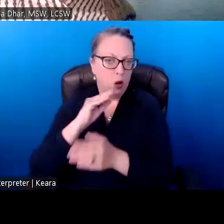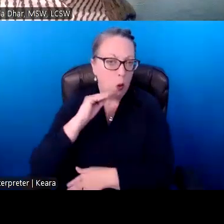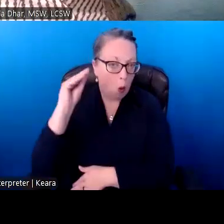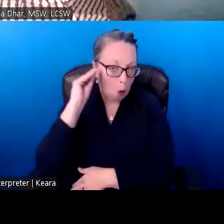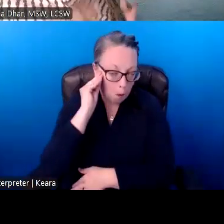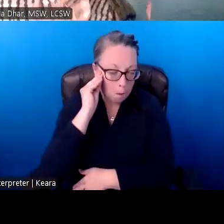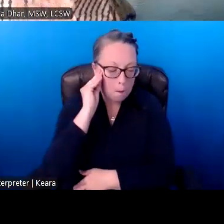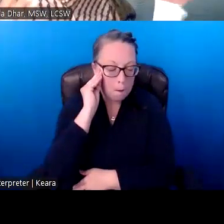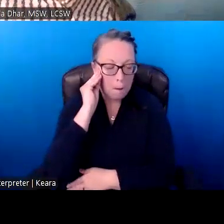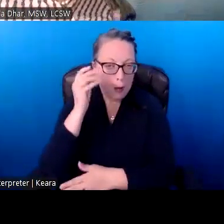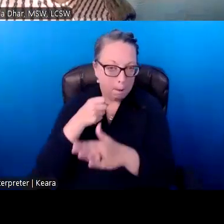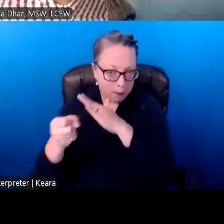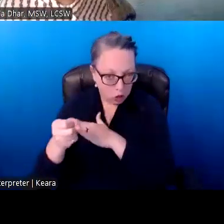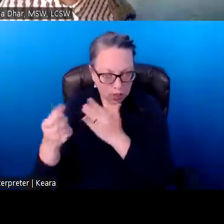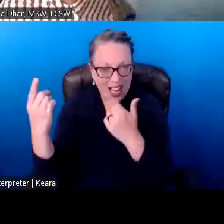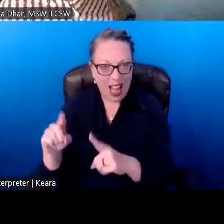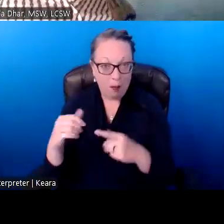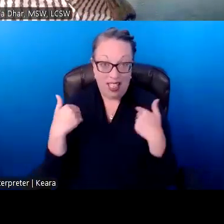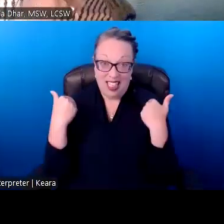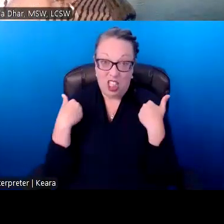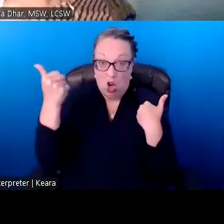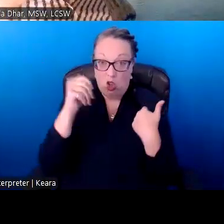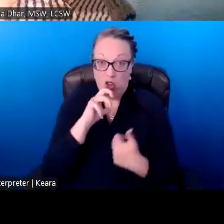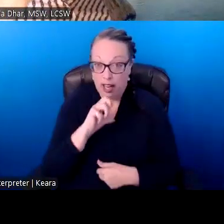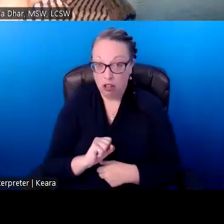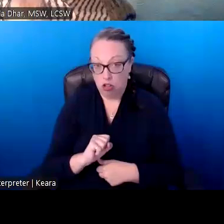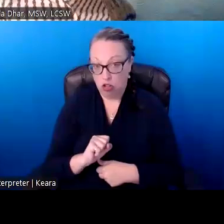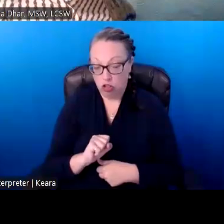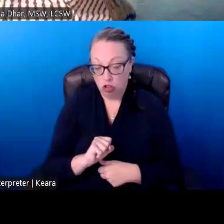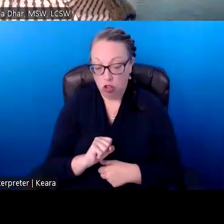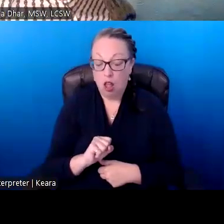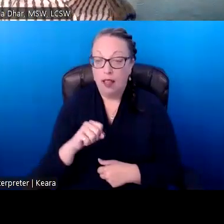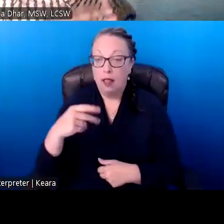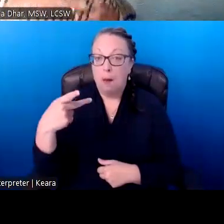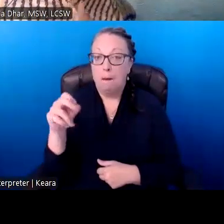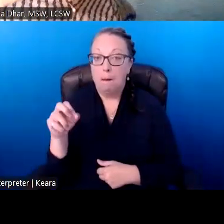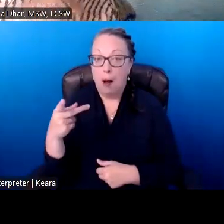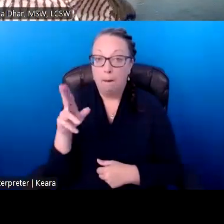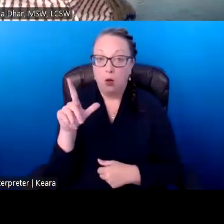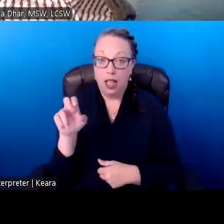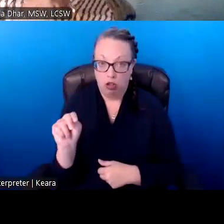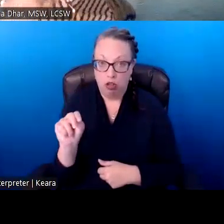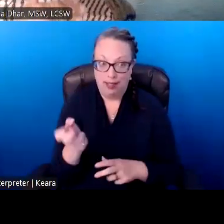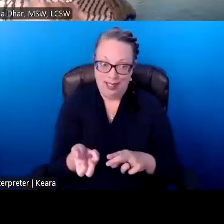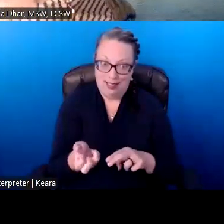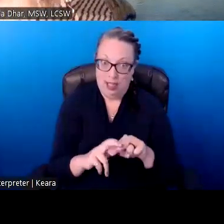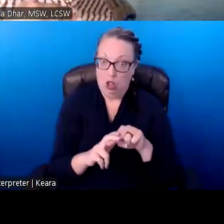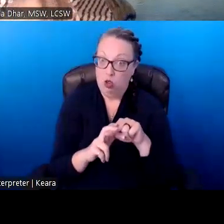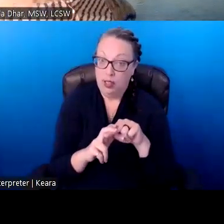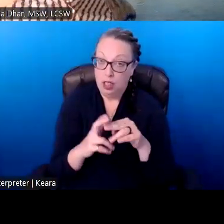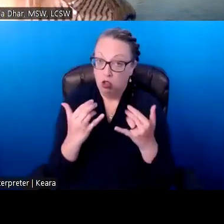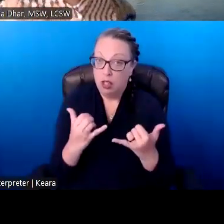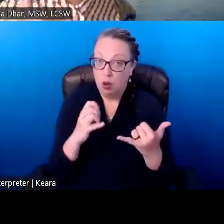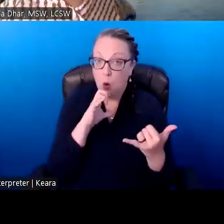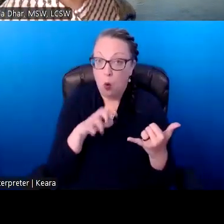much younger age. You know, Miran mentioned earlier, the population that is really increasing are what we call the